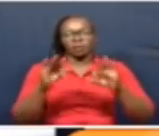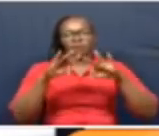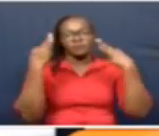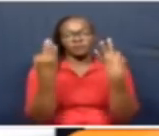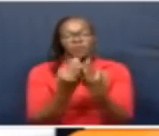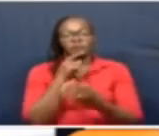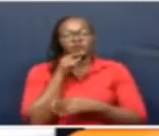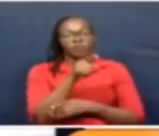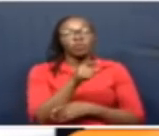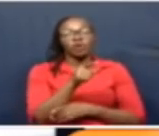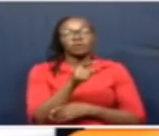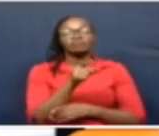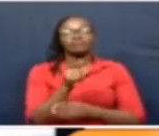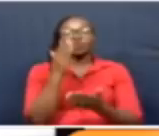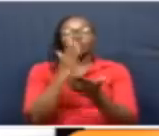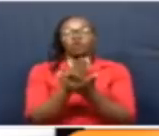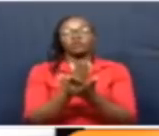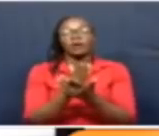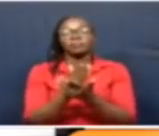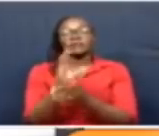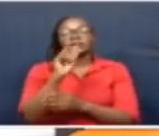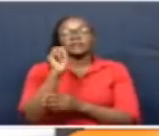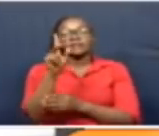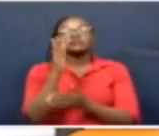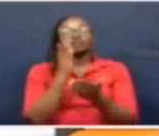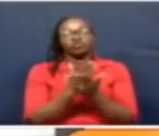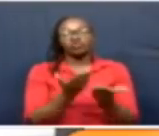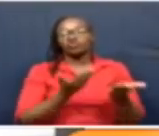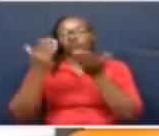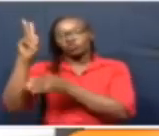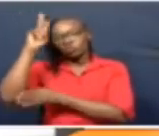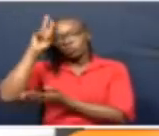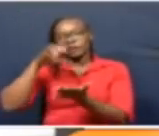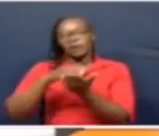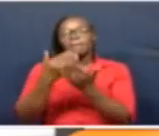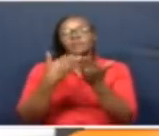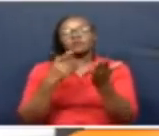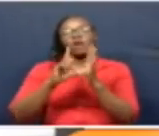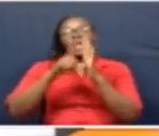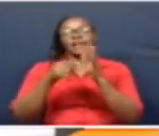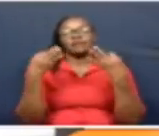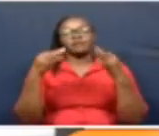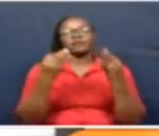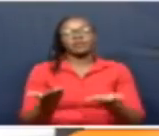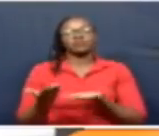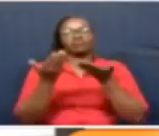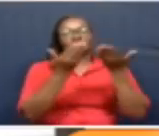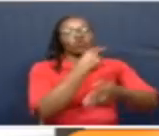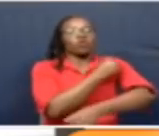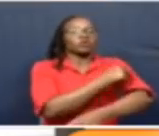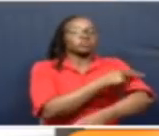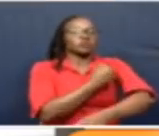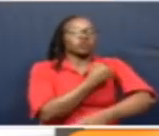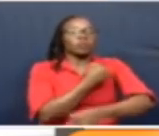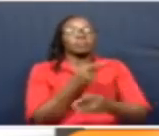victim confirmed to Citizen TV that he was taken to Makongeni police station before he was released to seek medical attention. According